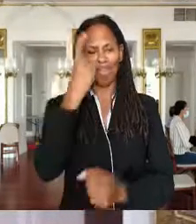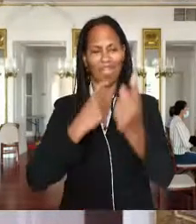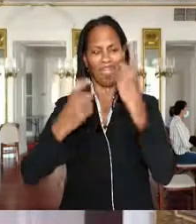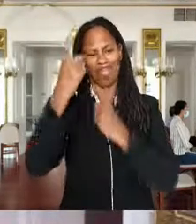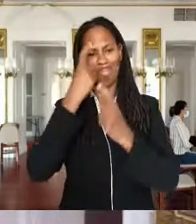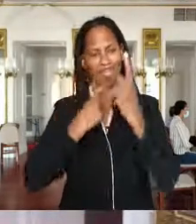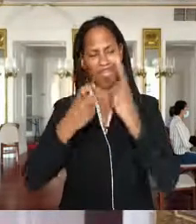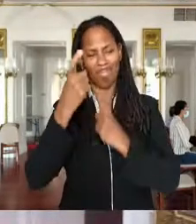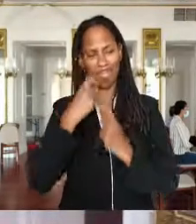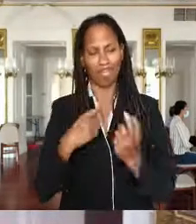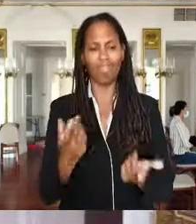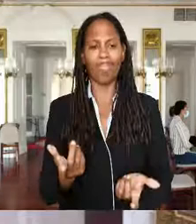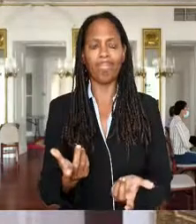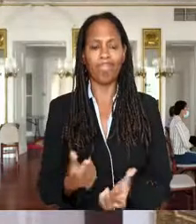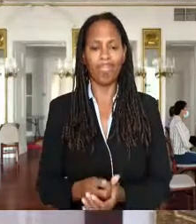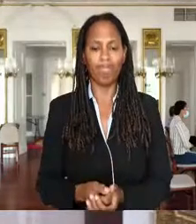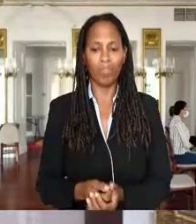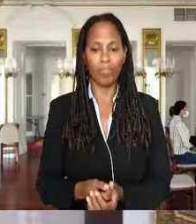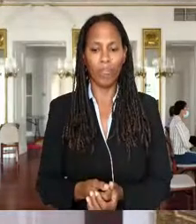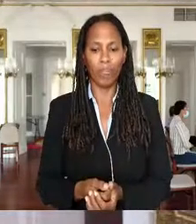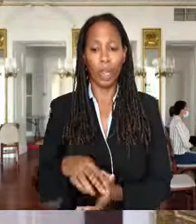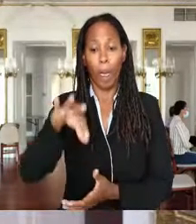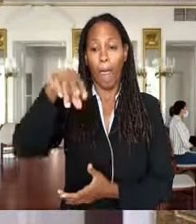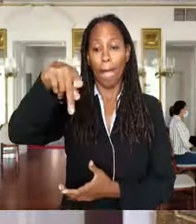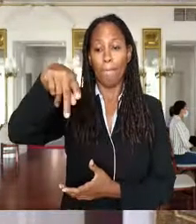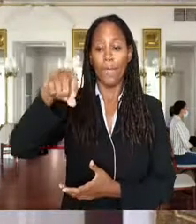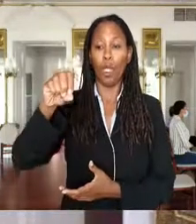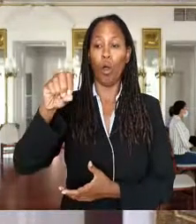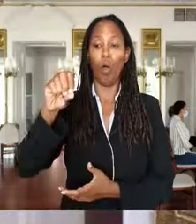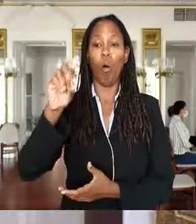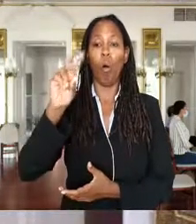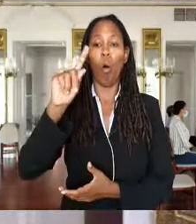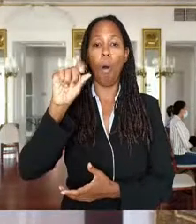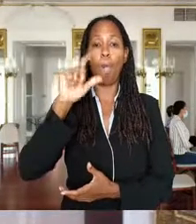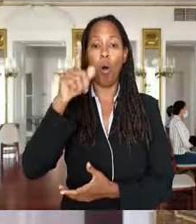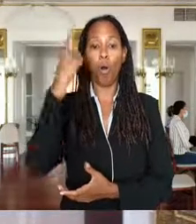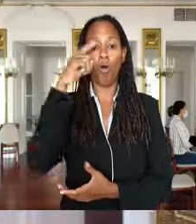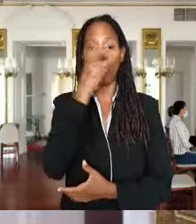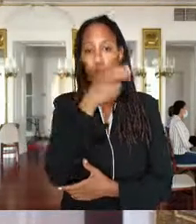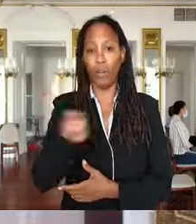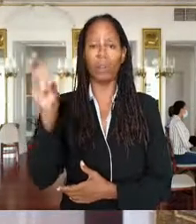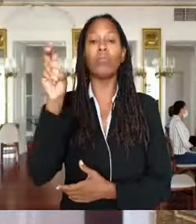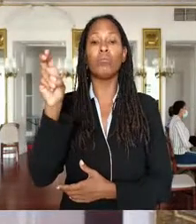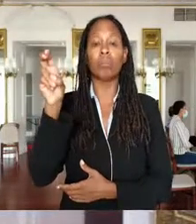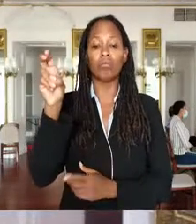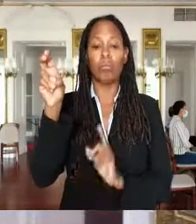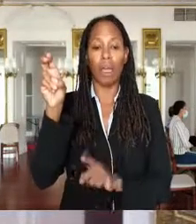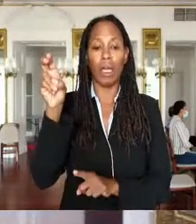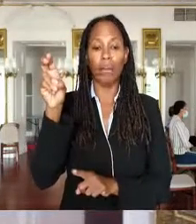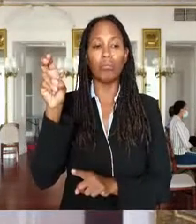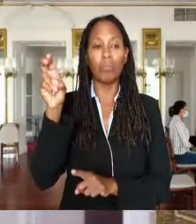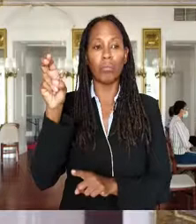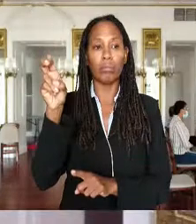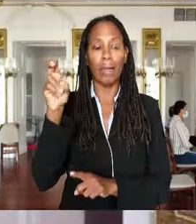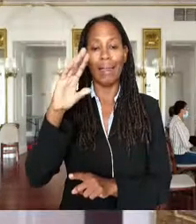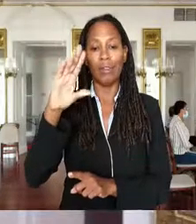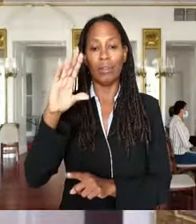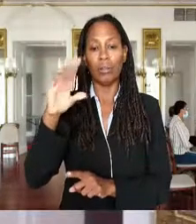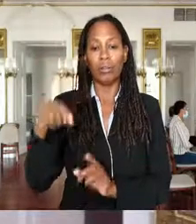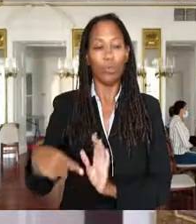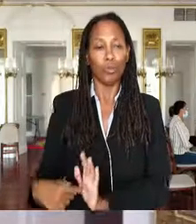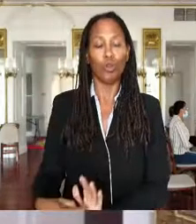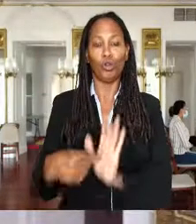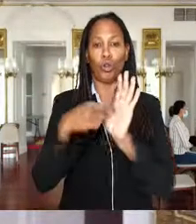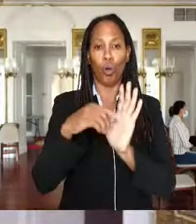several people is in the portal that we use for traveling and reporting our COVID